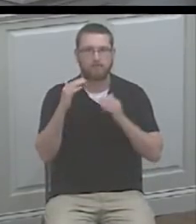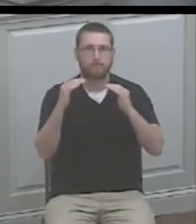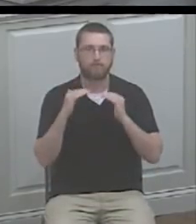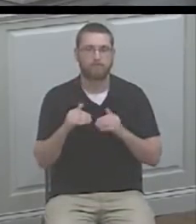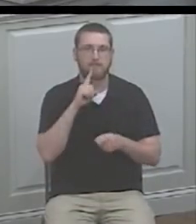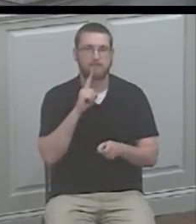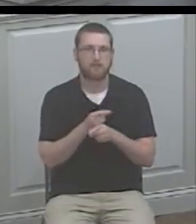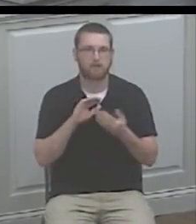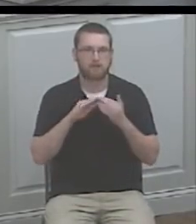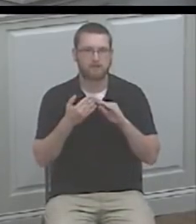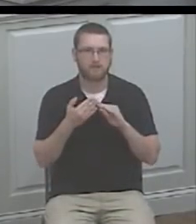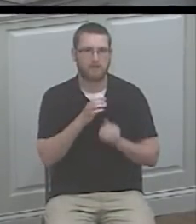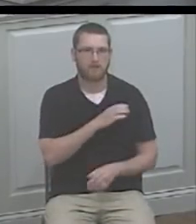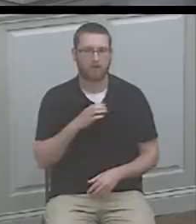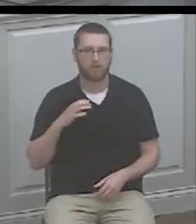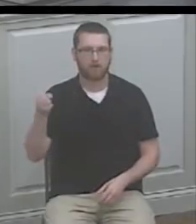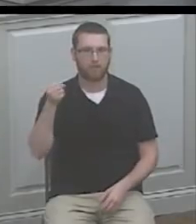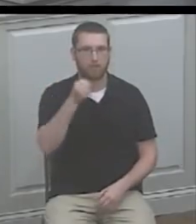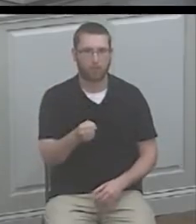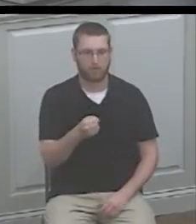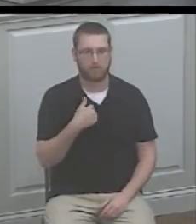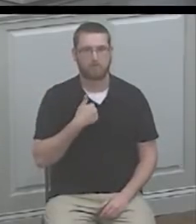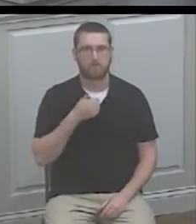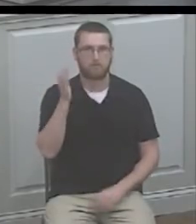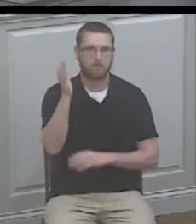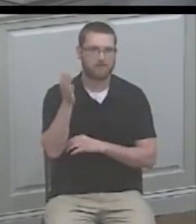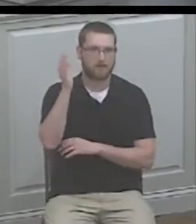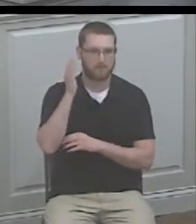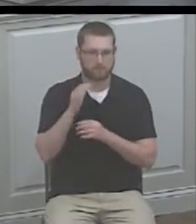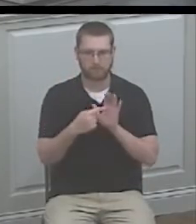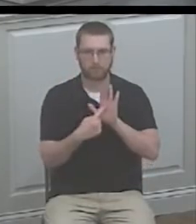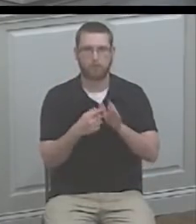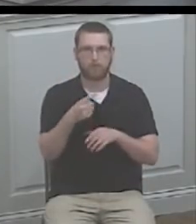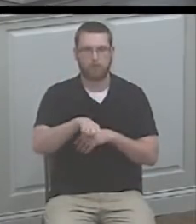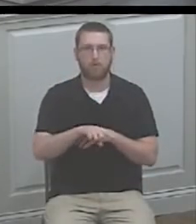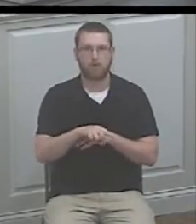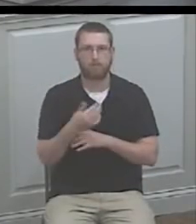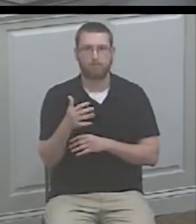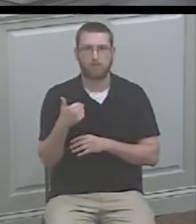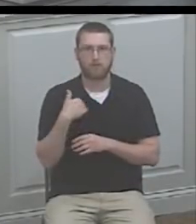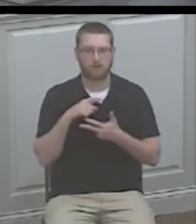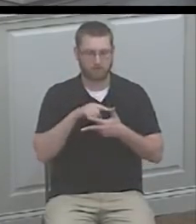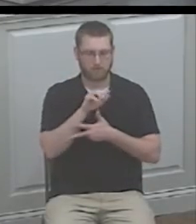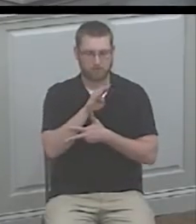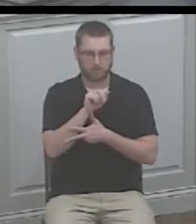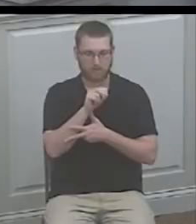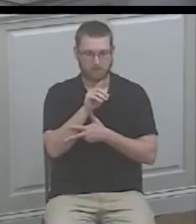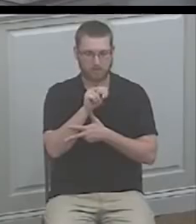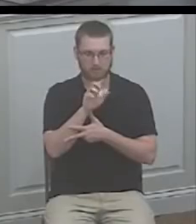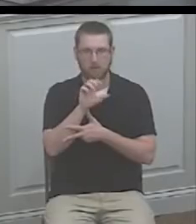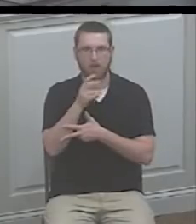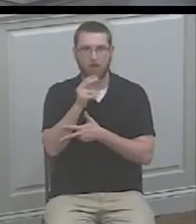Sister City Commission appointments that I presented before you, those being Brandon Long,